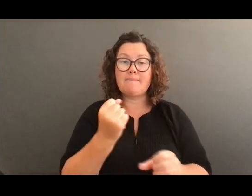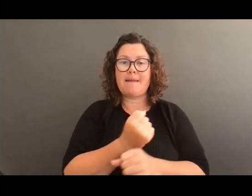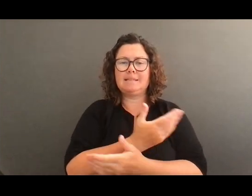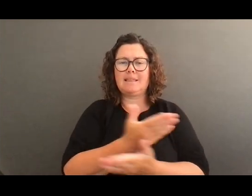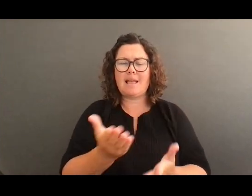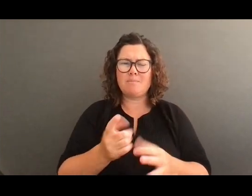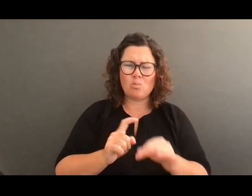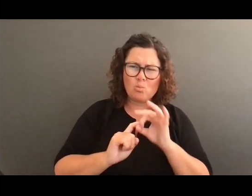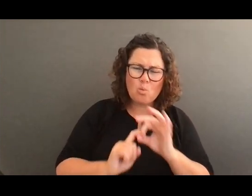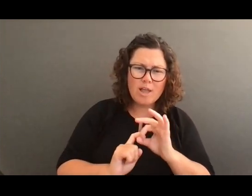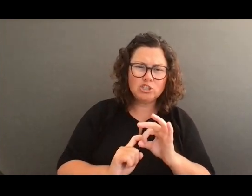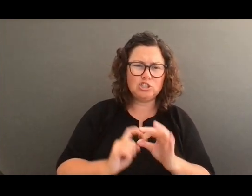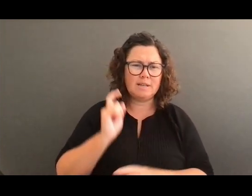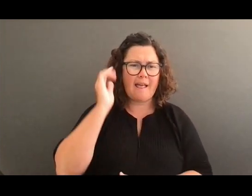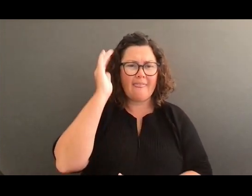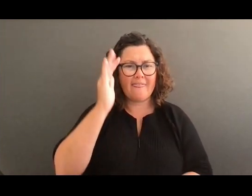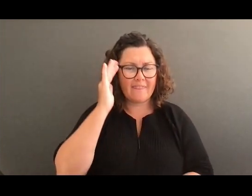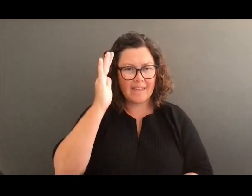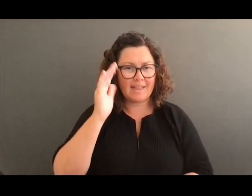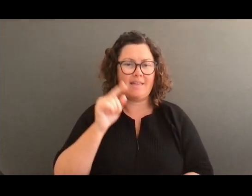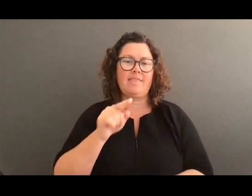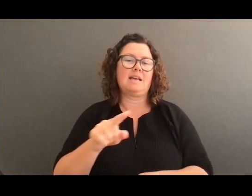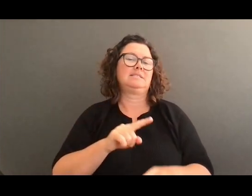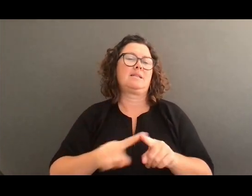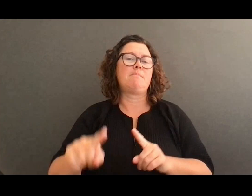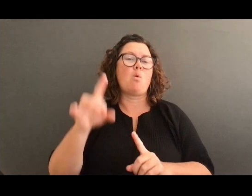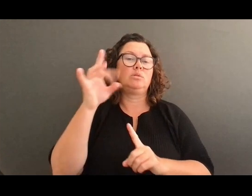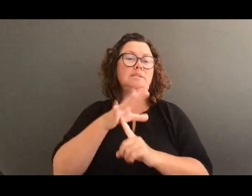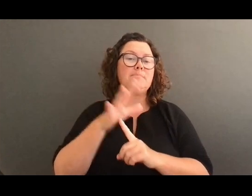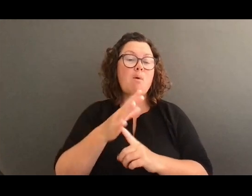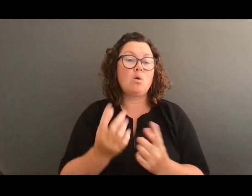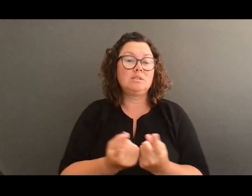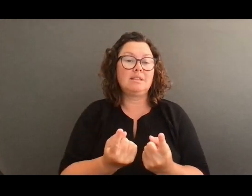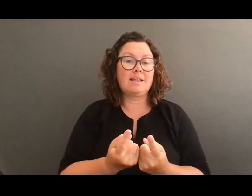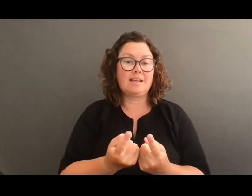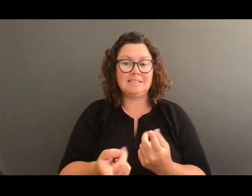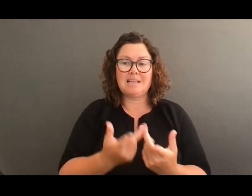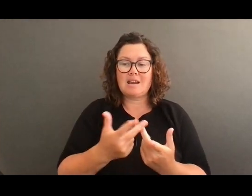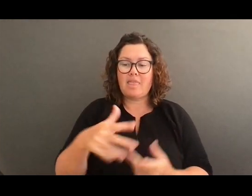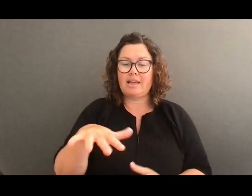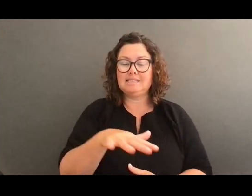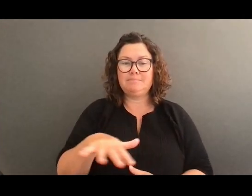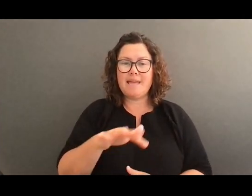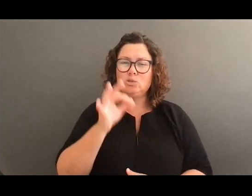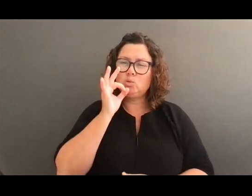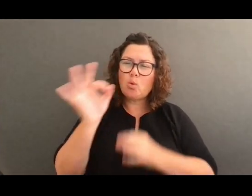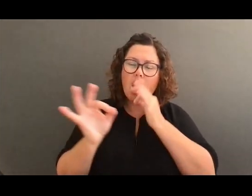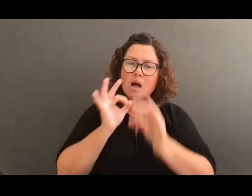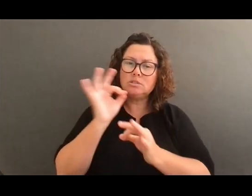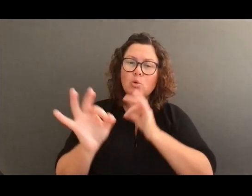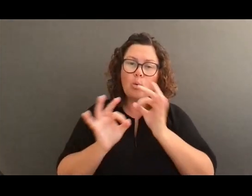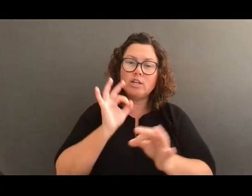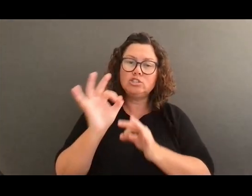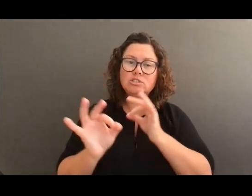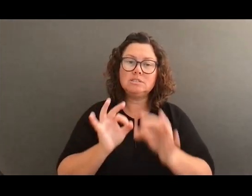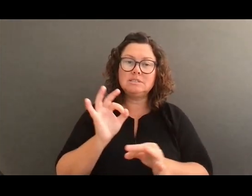thing we can offer. It gives you another venue to ask questions, if you never stop asking questions, because